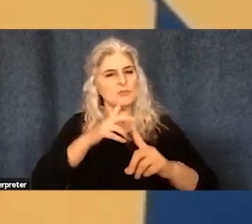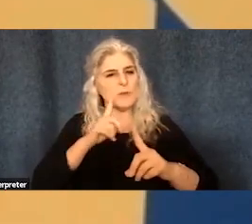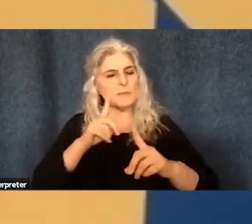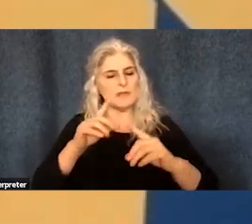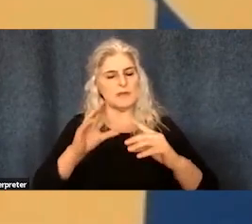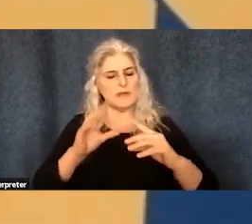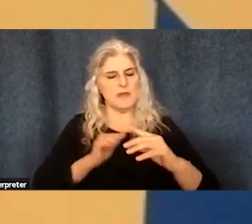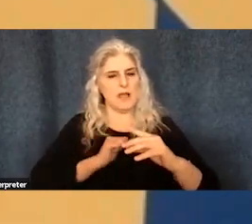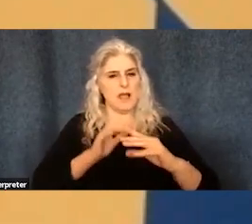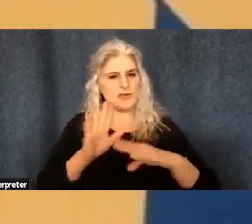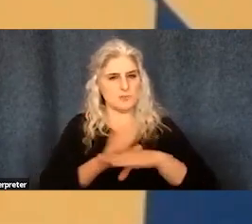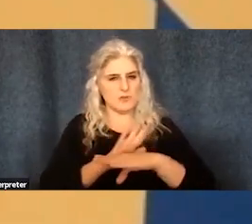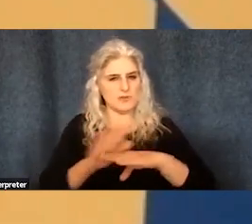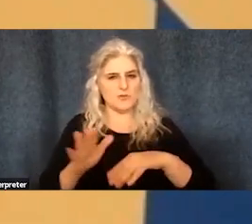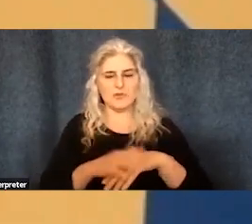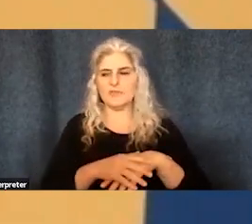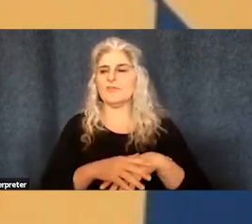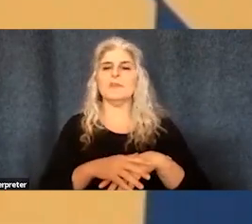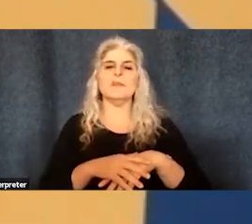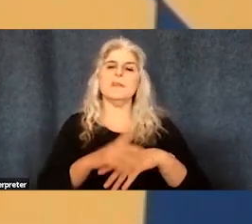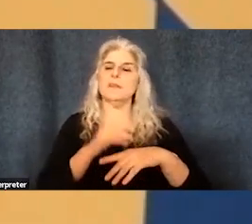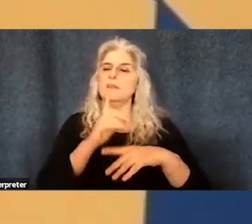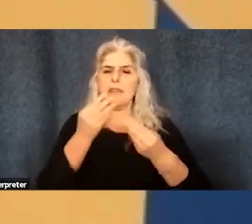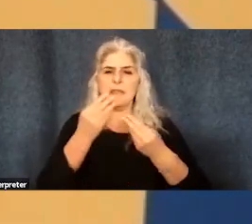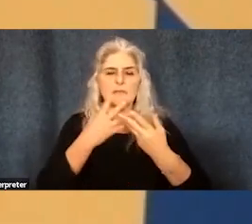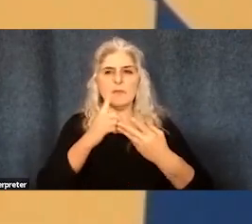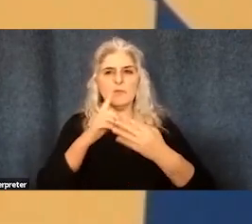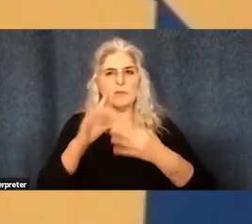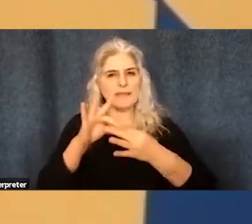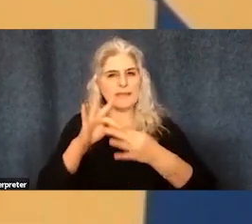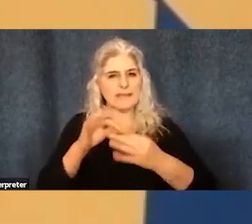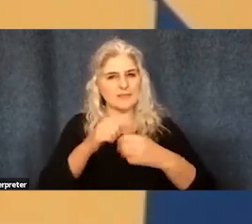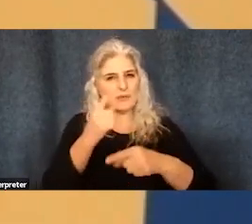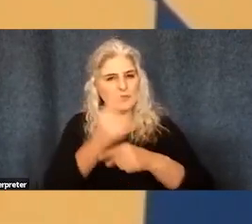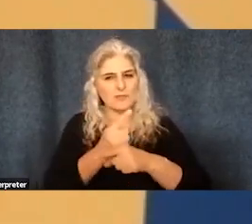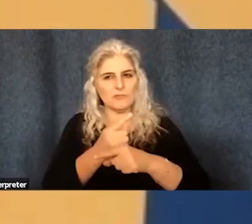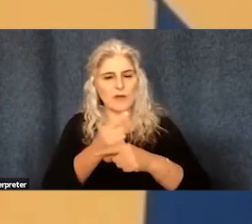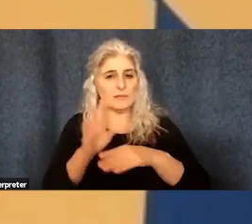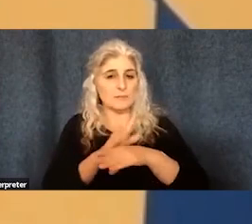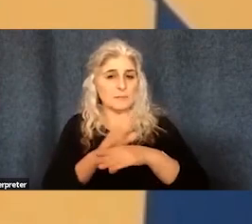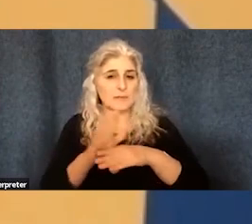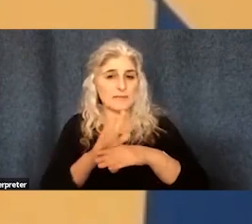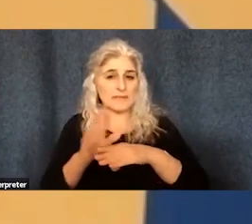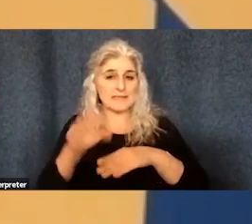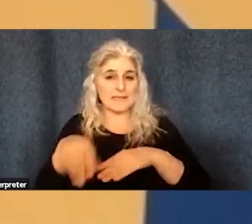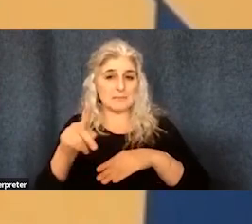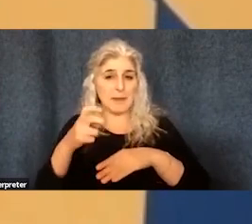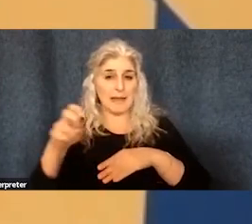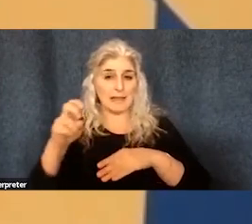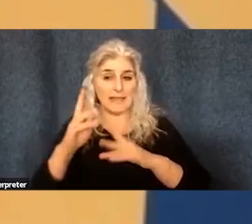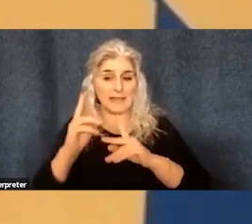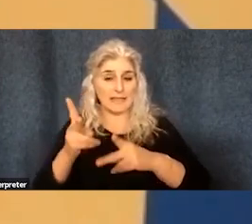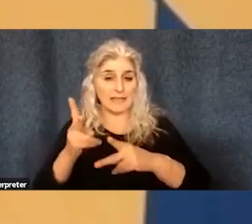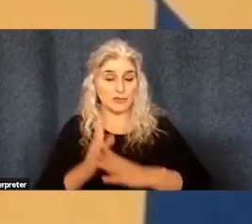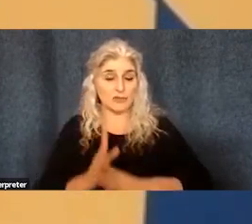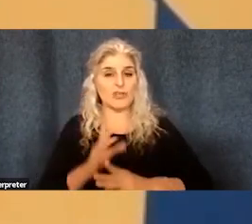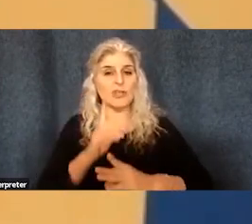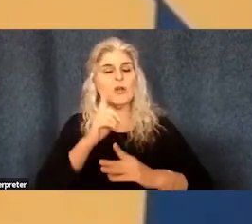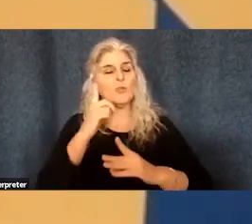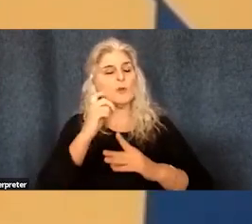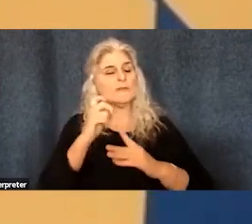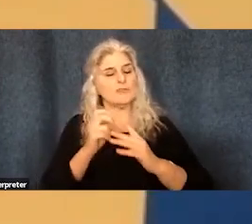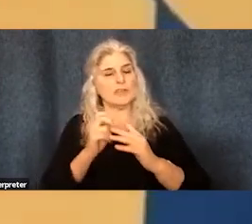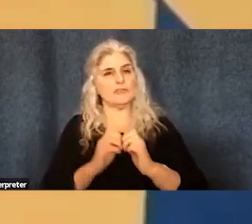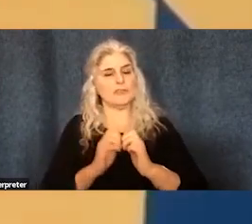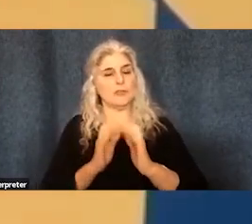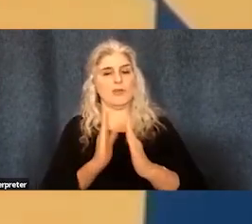advisory boards, connecting them with the right lenders and so on. We just launched our three-year strategic roadmap